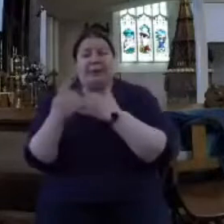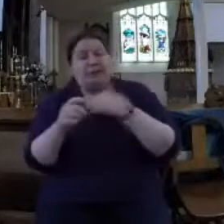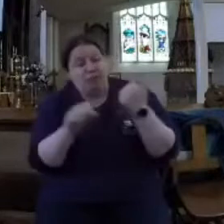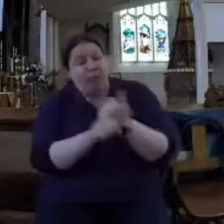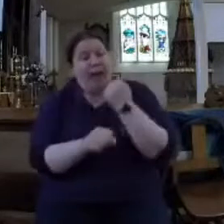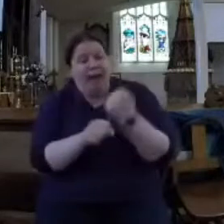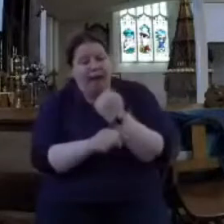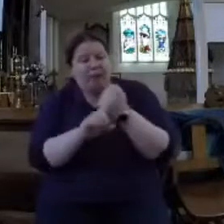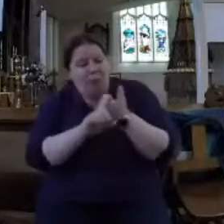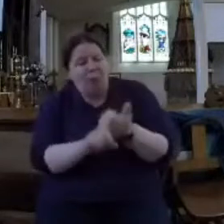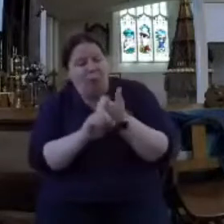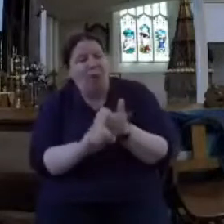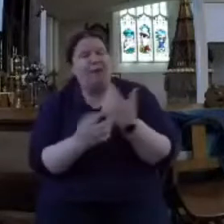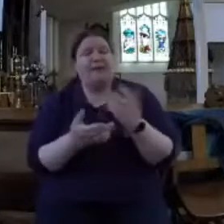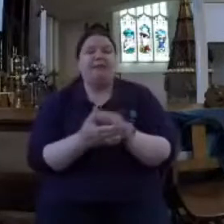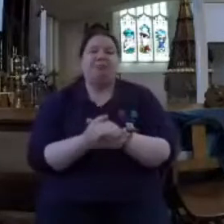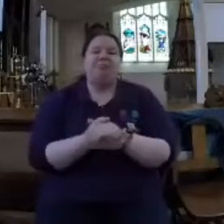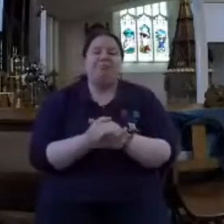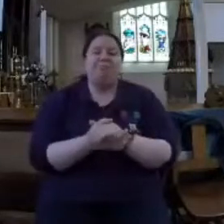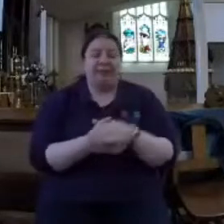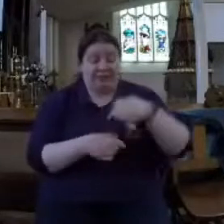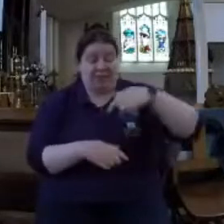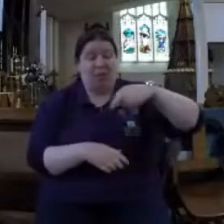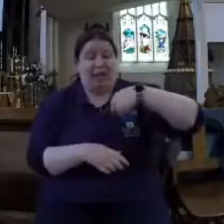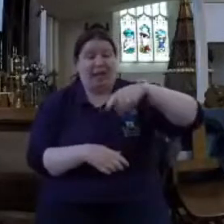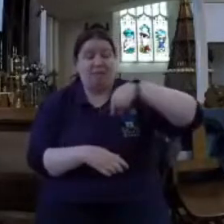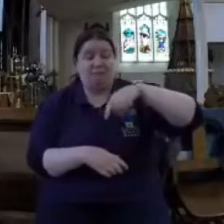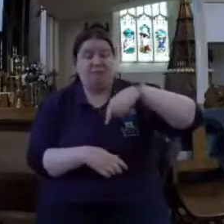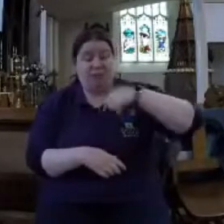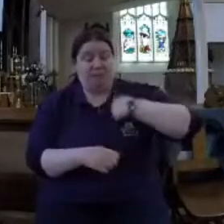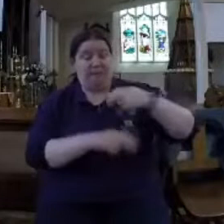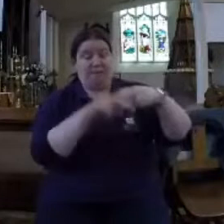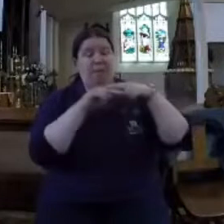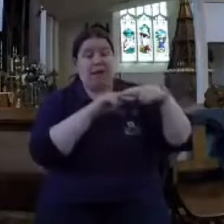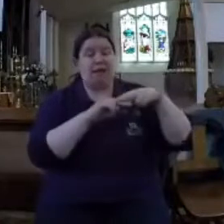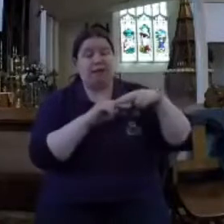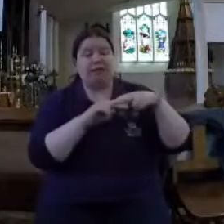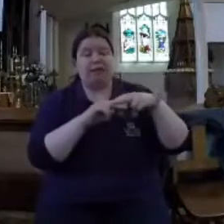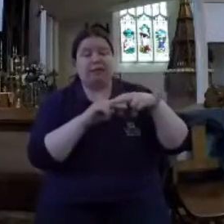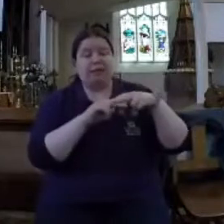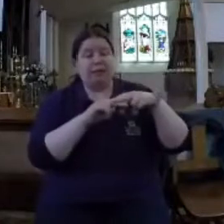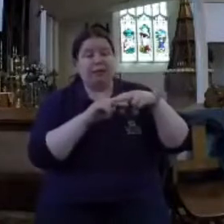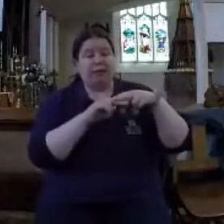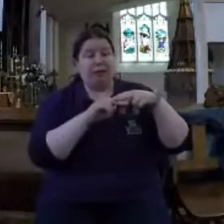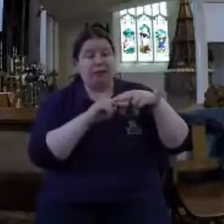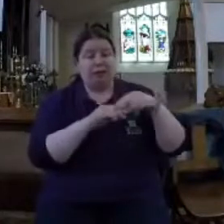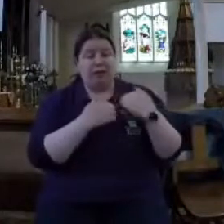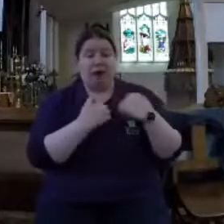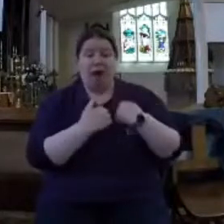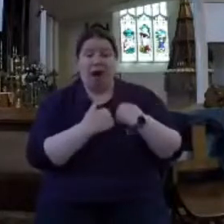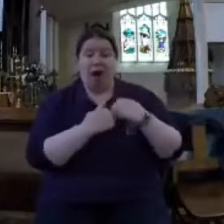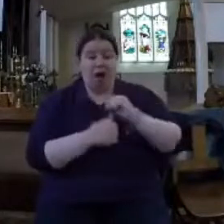in some places. Just this week, in my family, we've had major heart